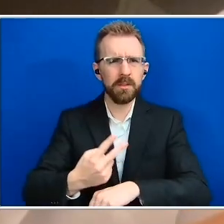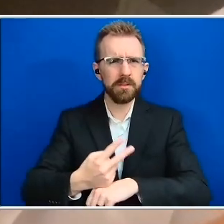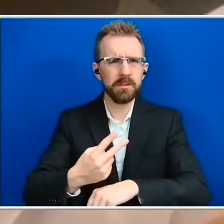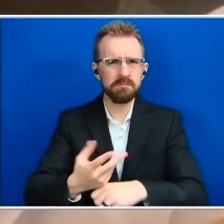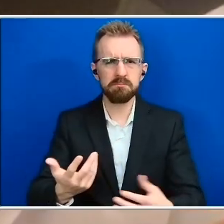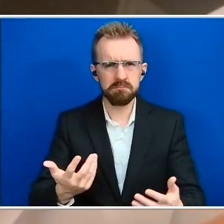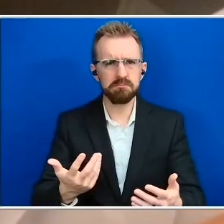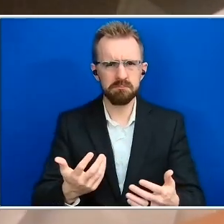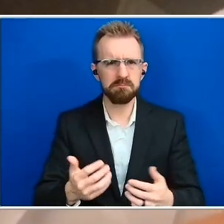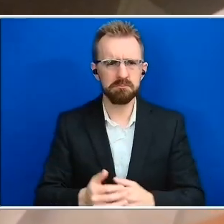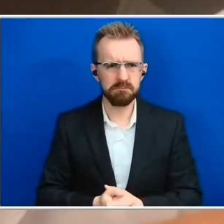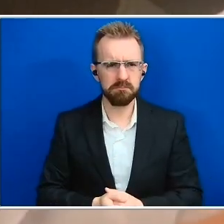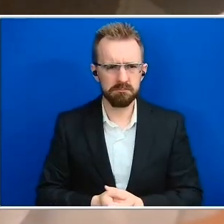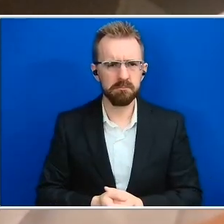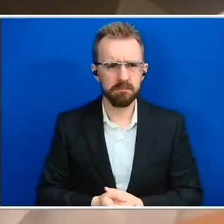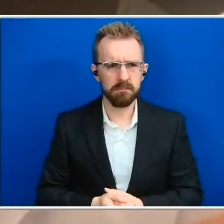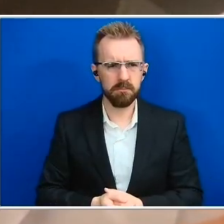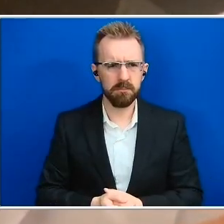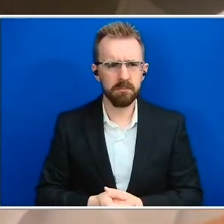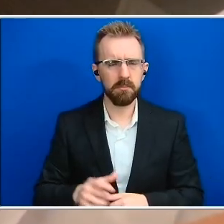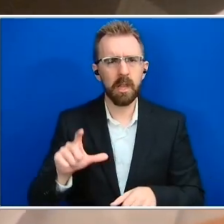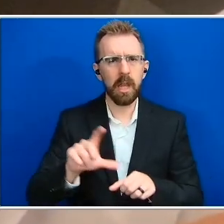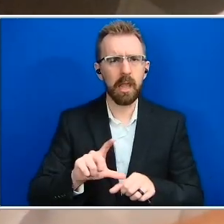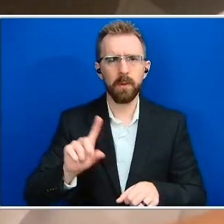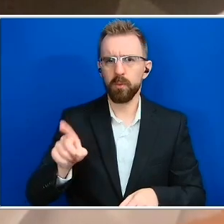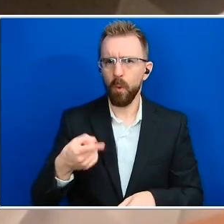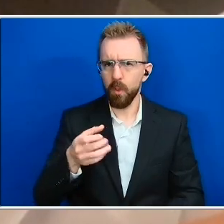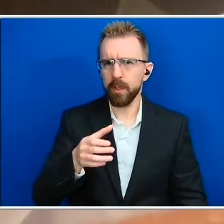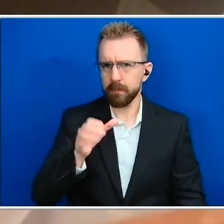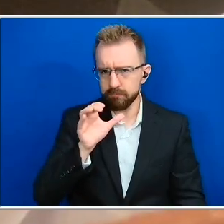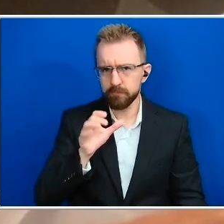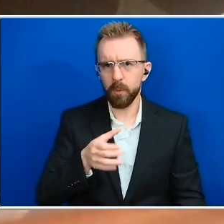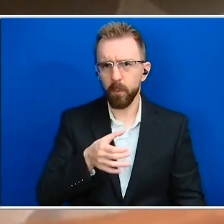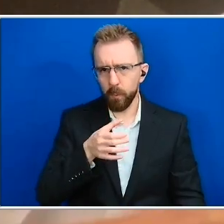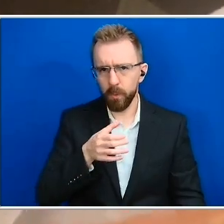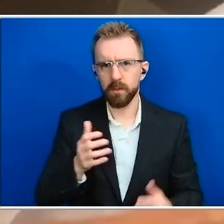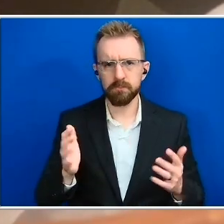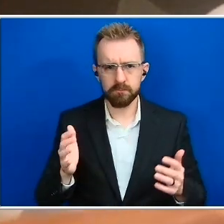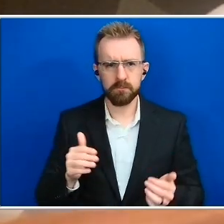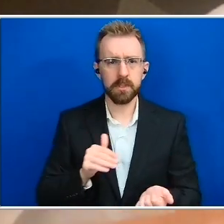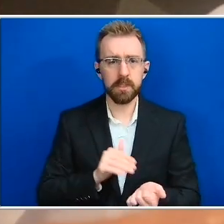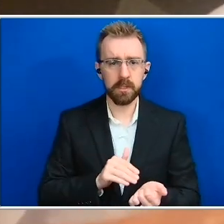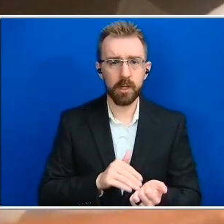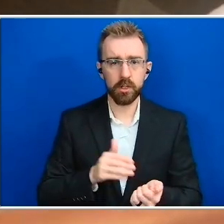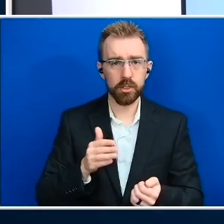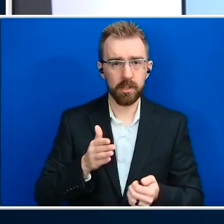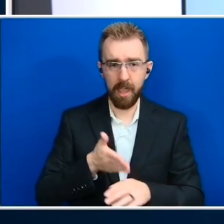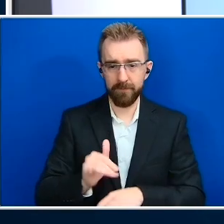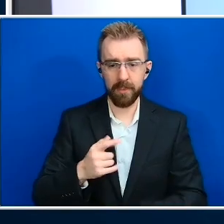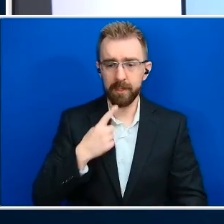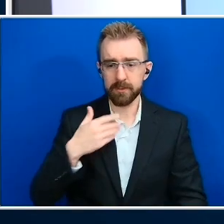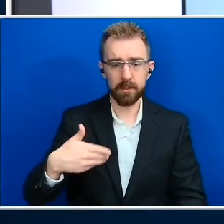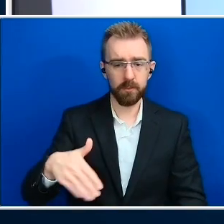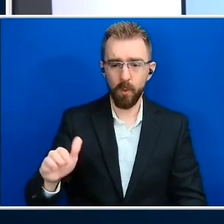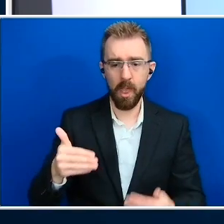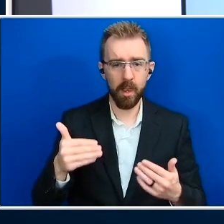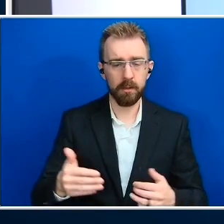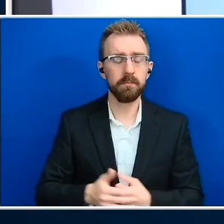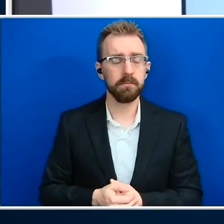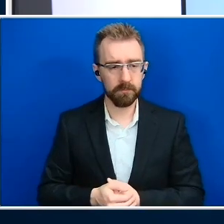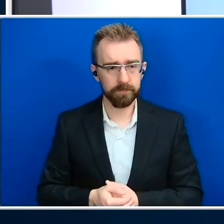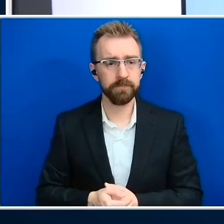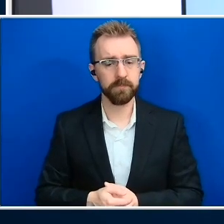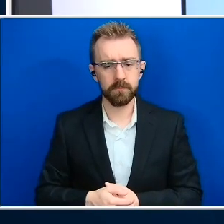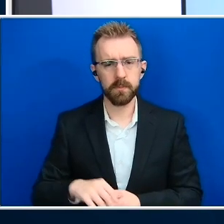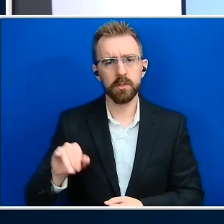on liquids only, and then Dr. Savari said, go for it. Okay. Jill wants to know, why is it